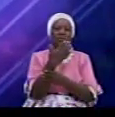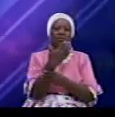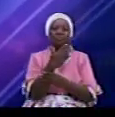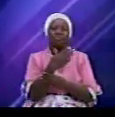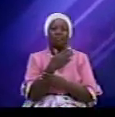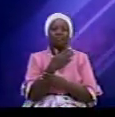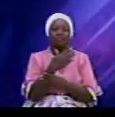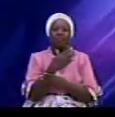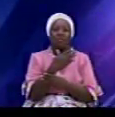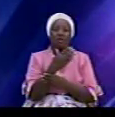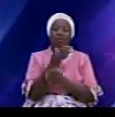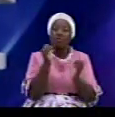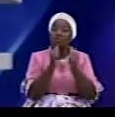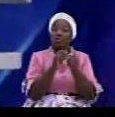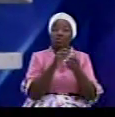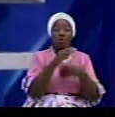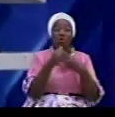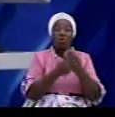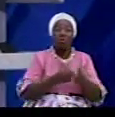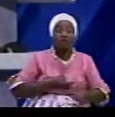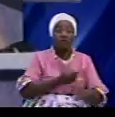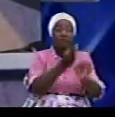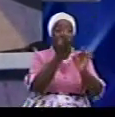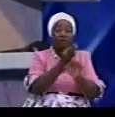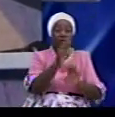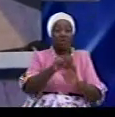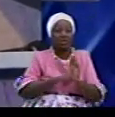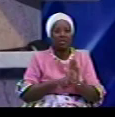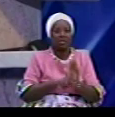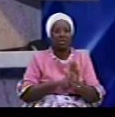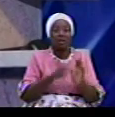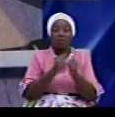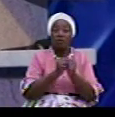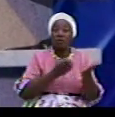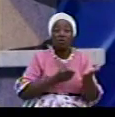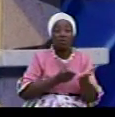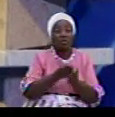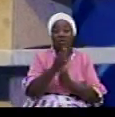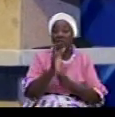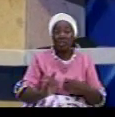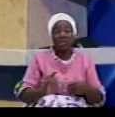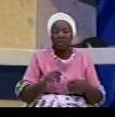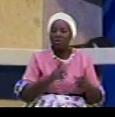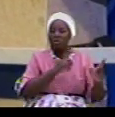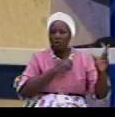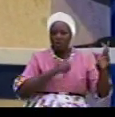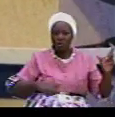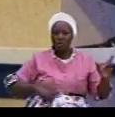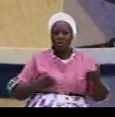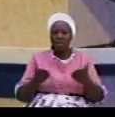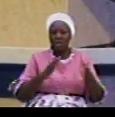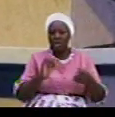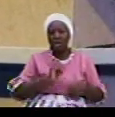all sincerity, in all honesty, Lord, here I come.